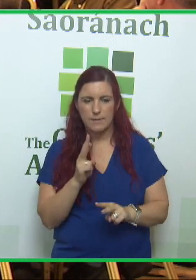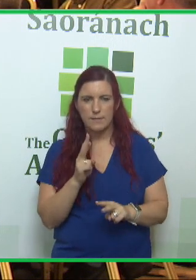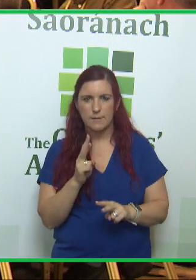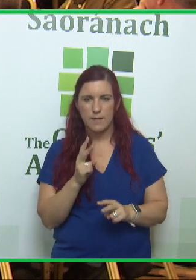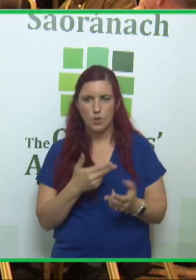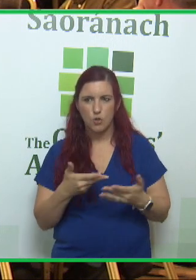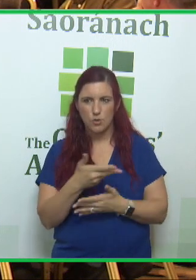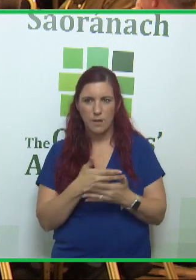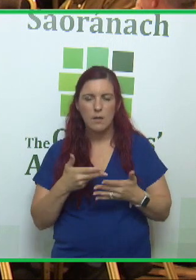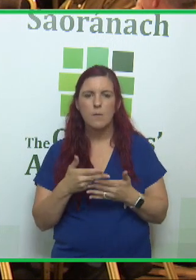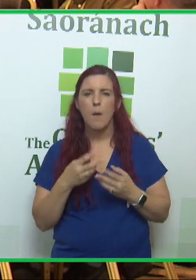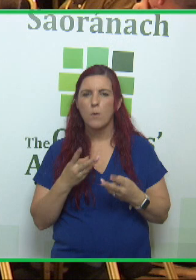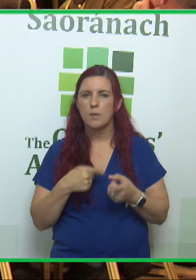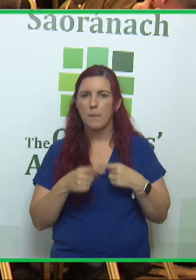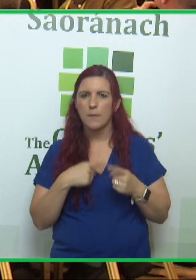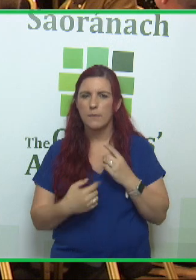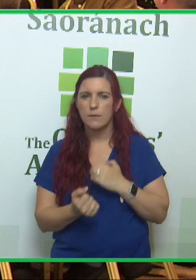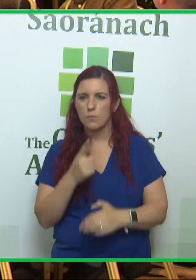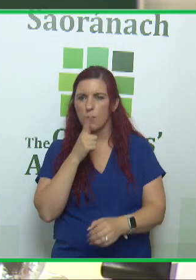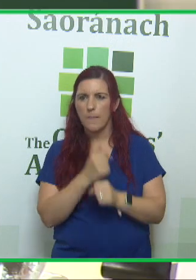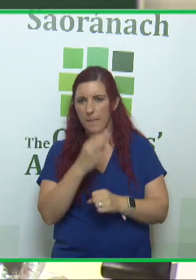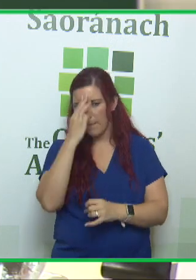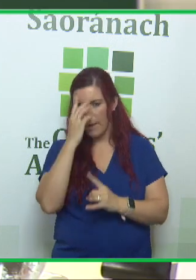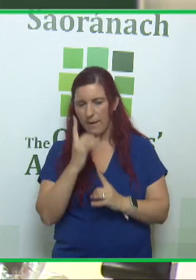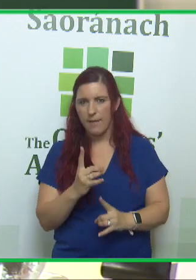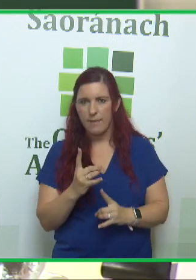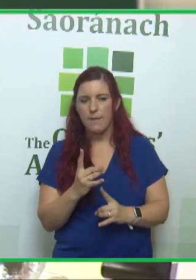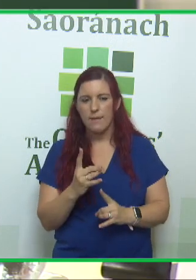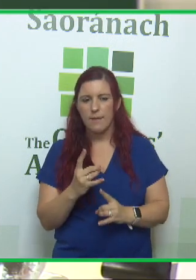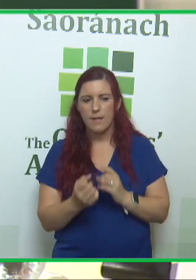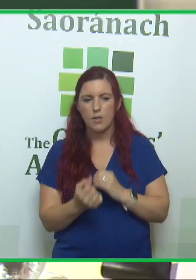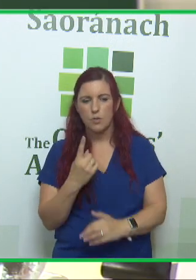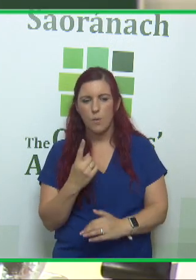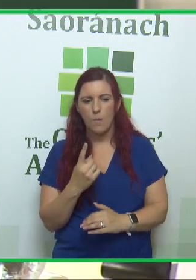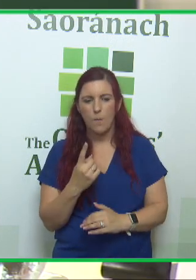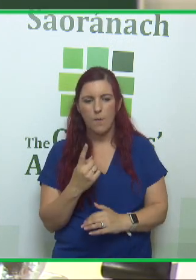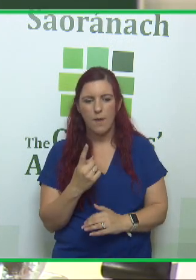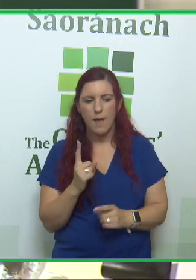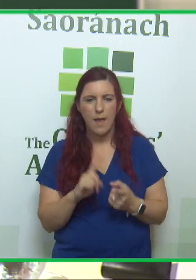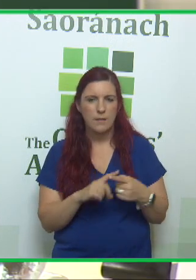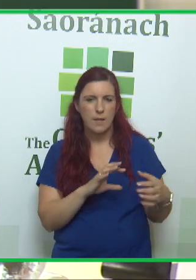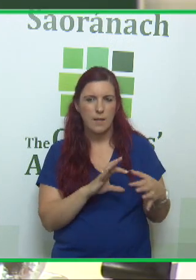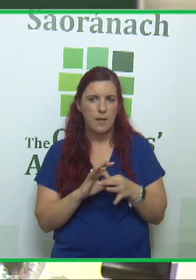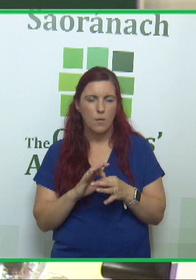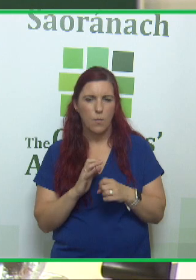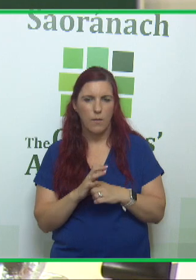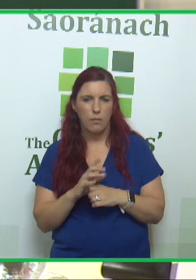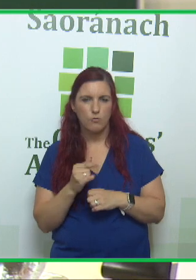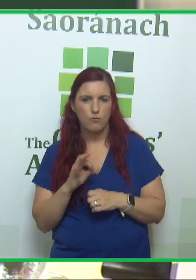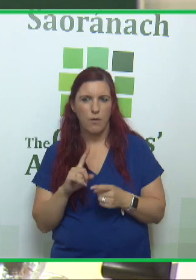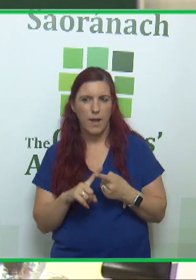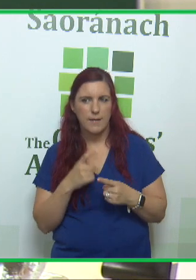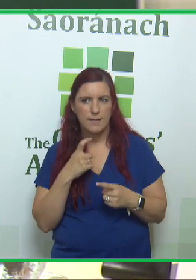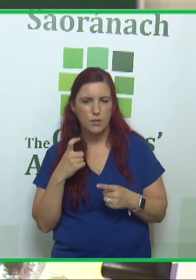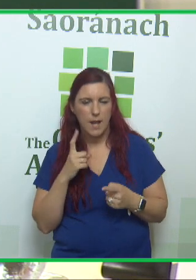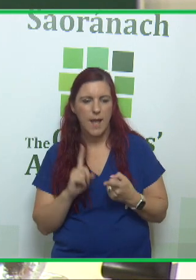back. The issue of mental health issue and its relationship with addiction, Eamon, can you take that one? And also